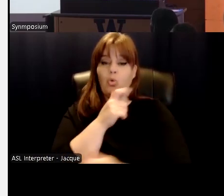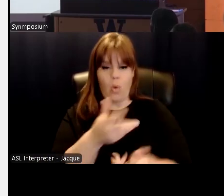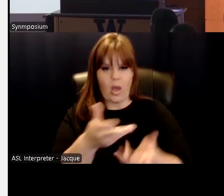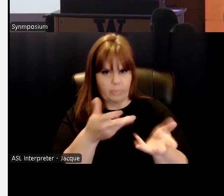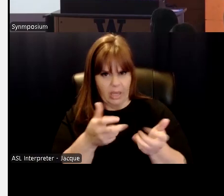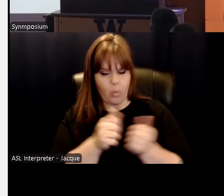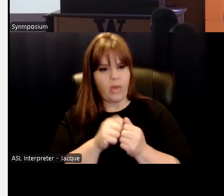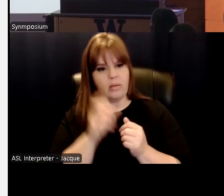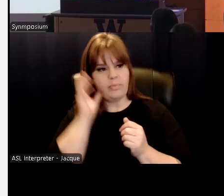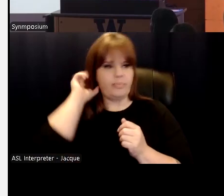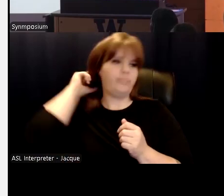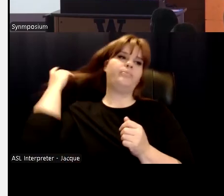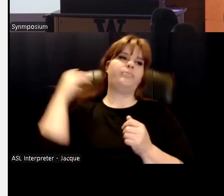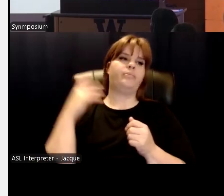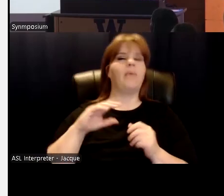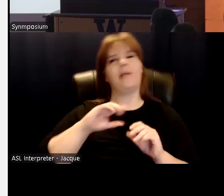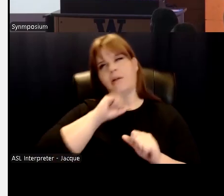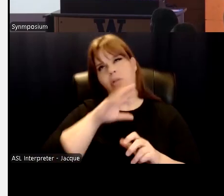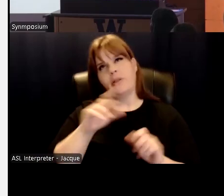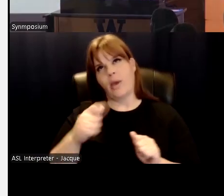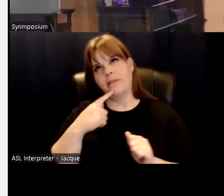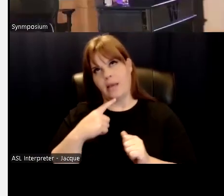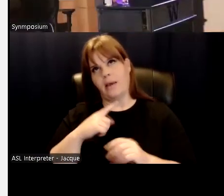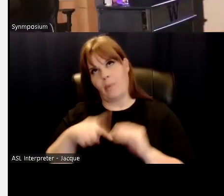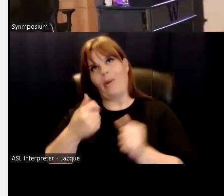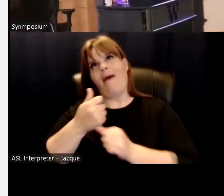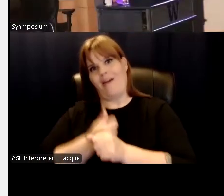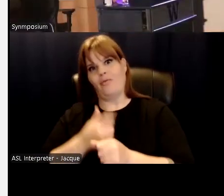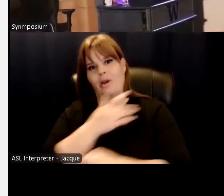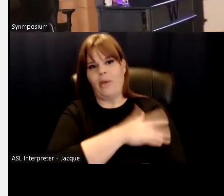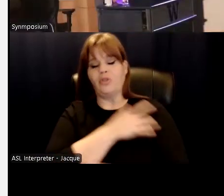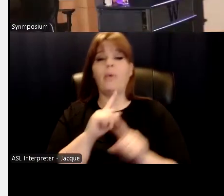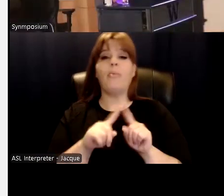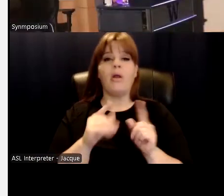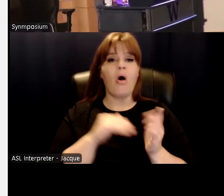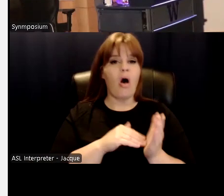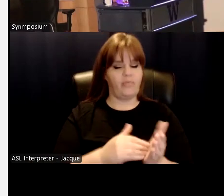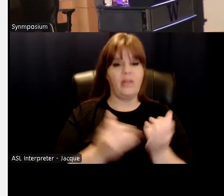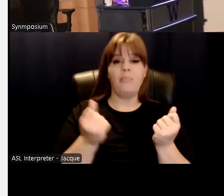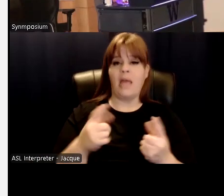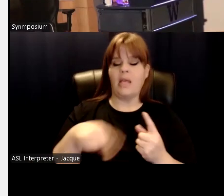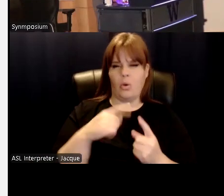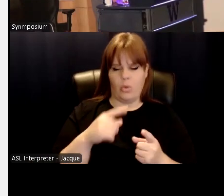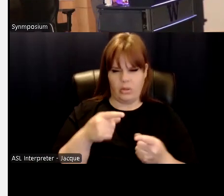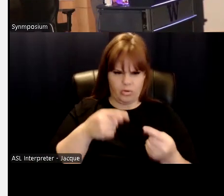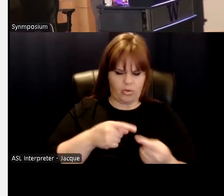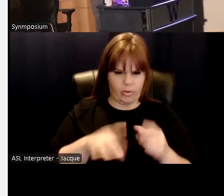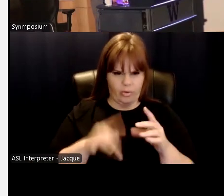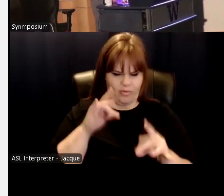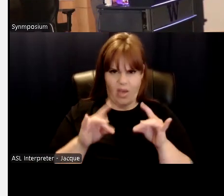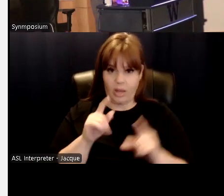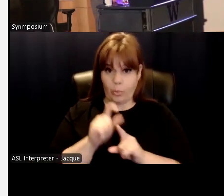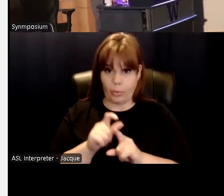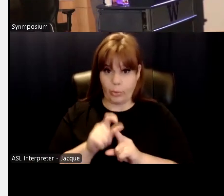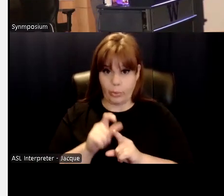there's nothing you can say about every patient, but a lot of them will have word-finding difficulty, right? So, I mean,